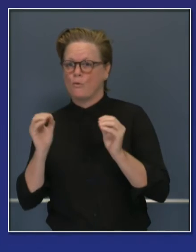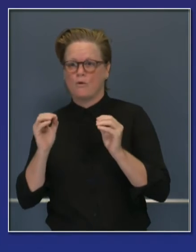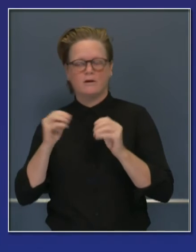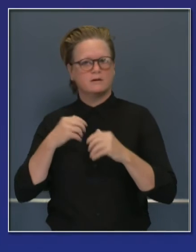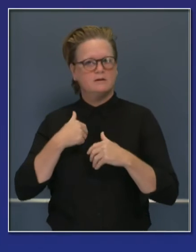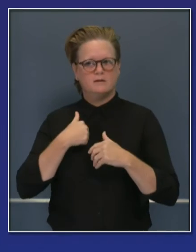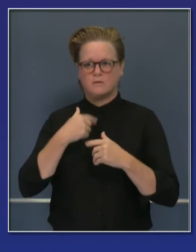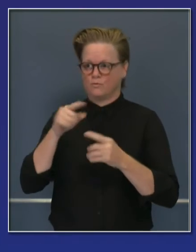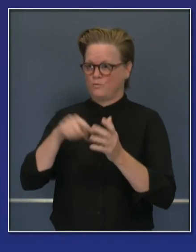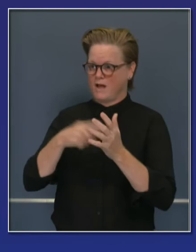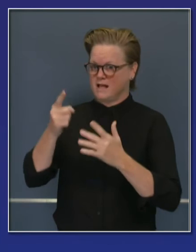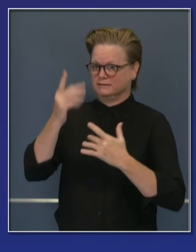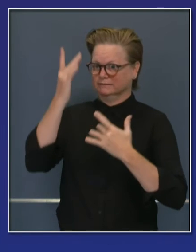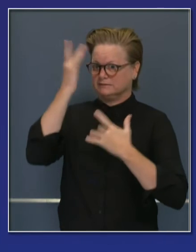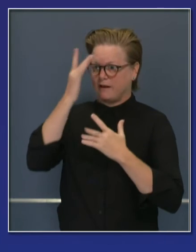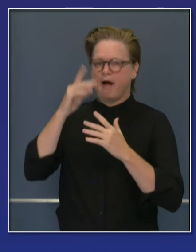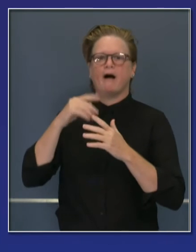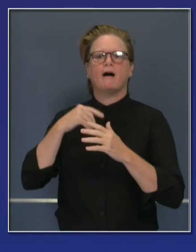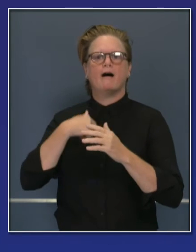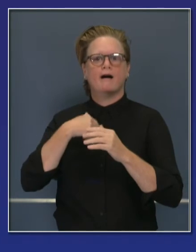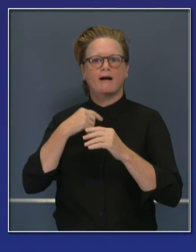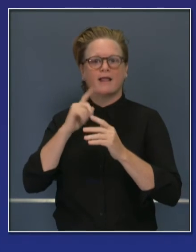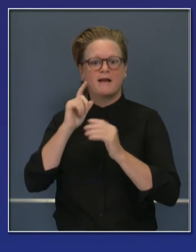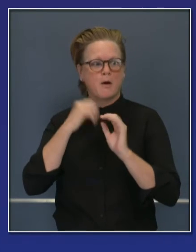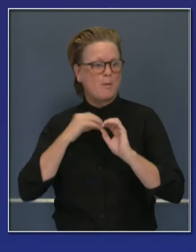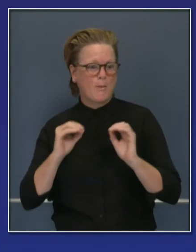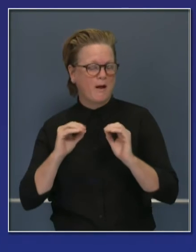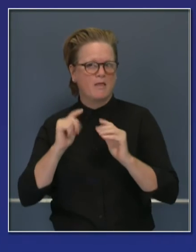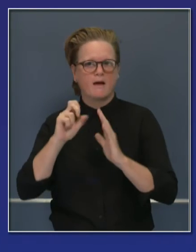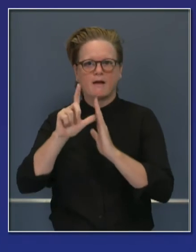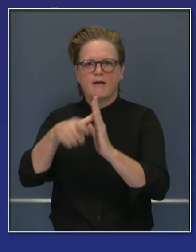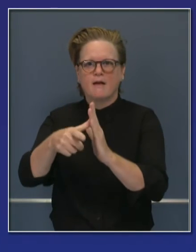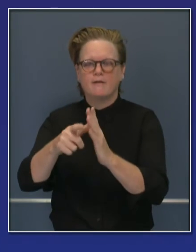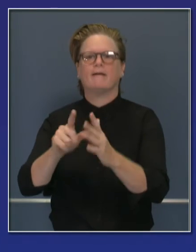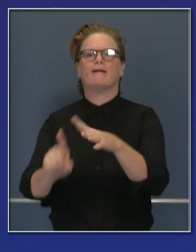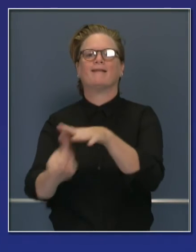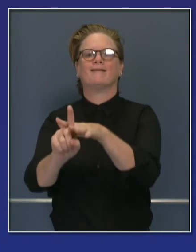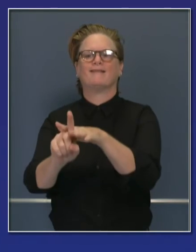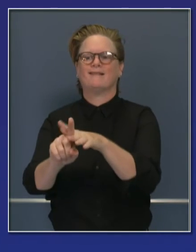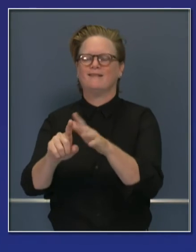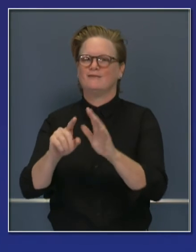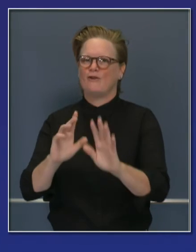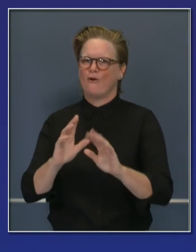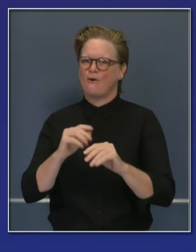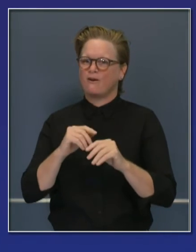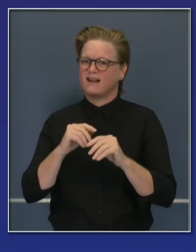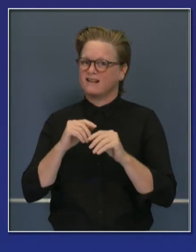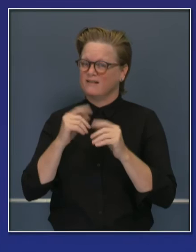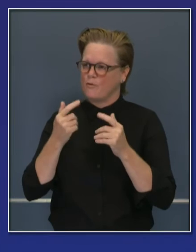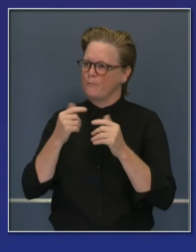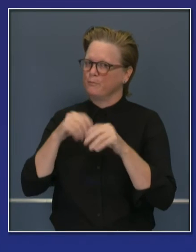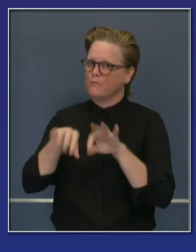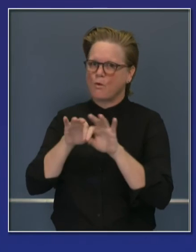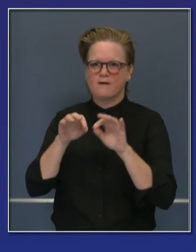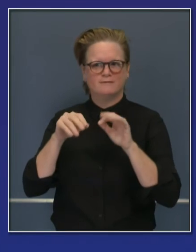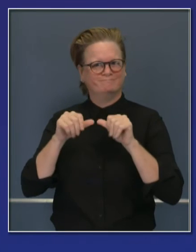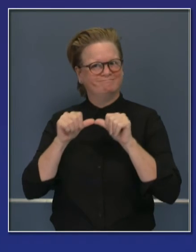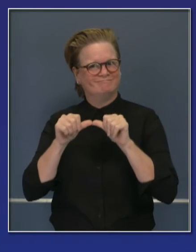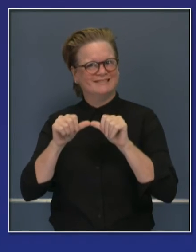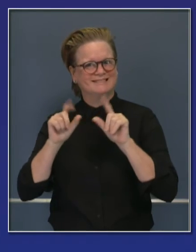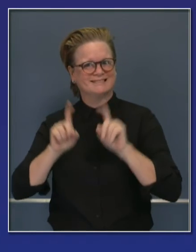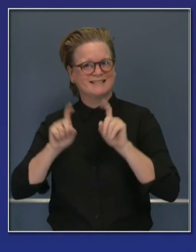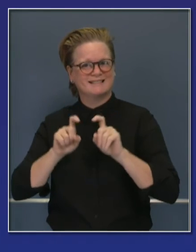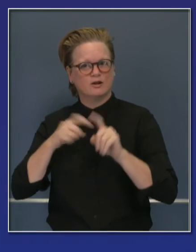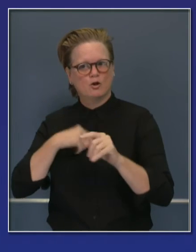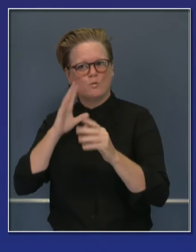that require subsequent tests. And we'll look forward to making public all those tests over the course of the next many days and certainly over